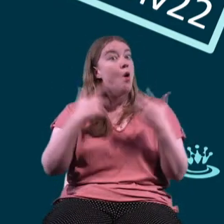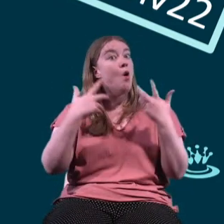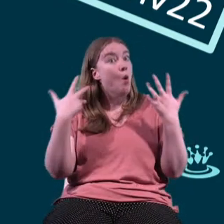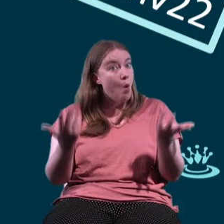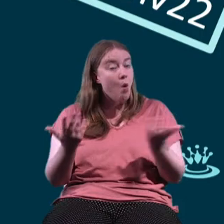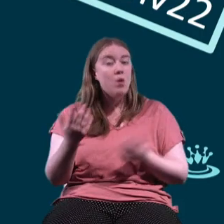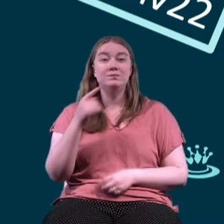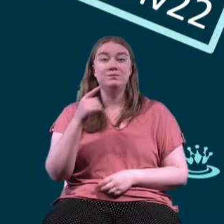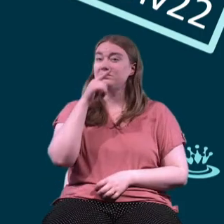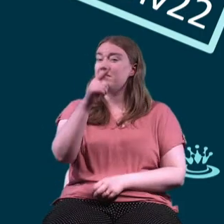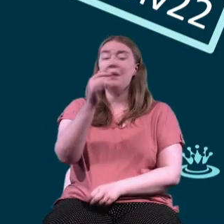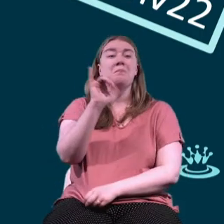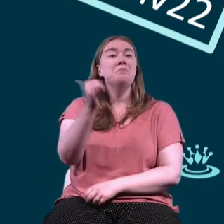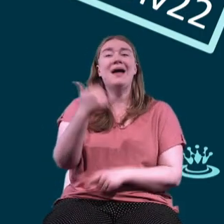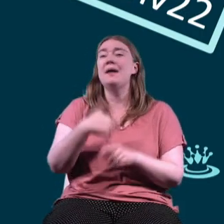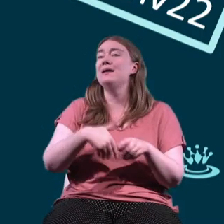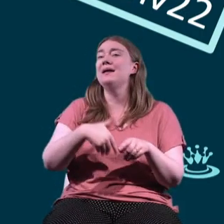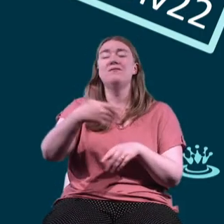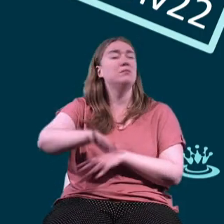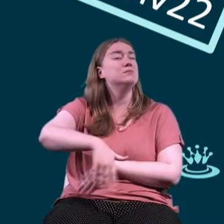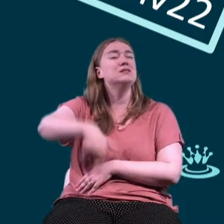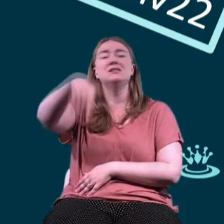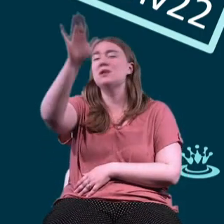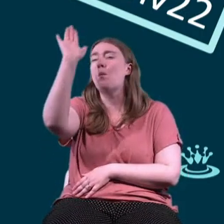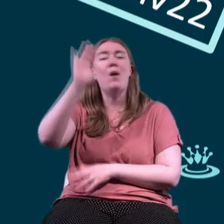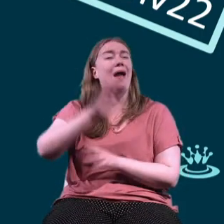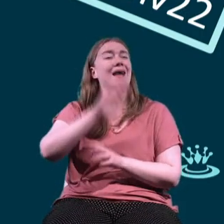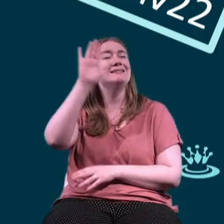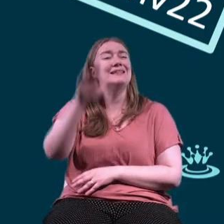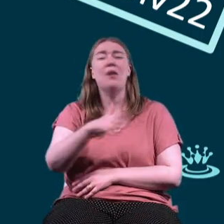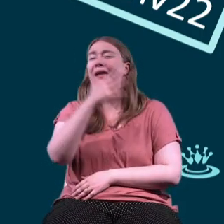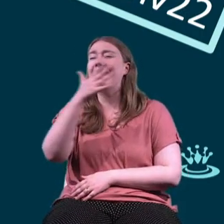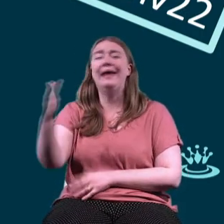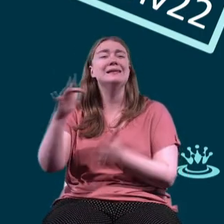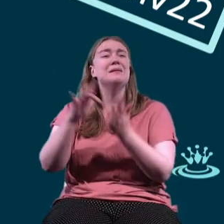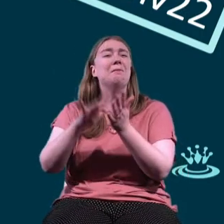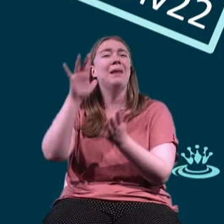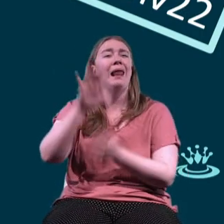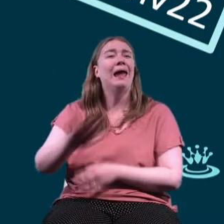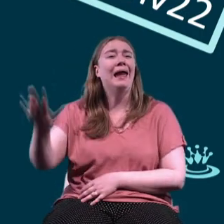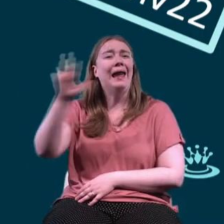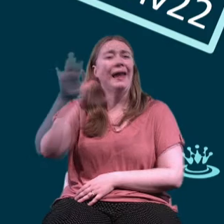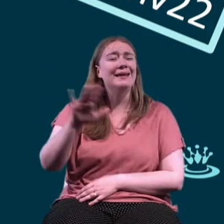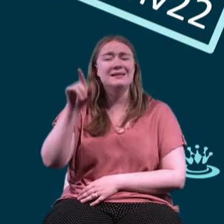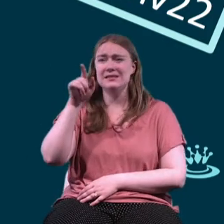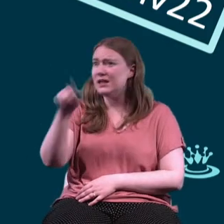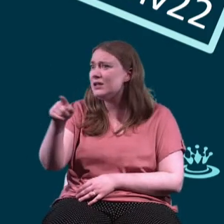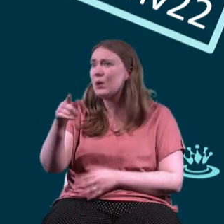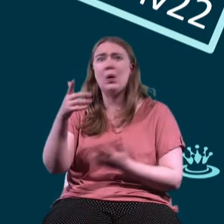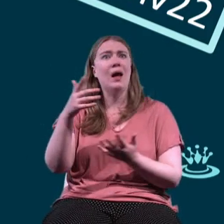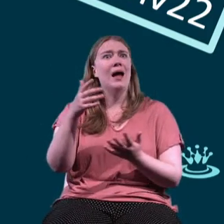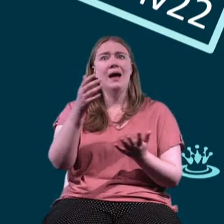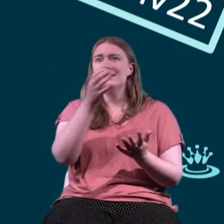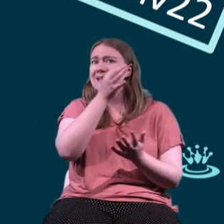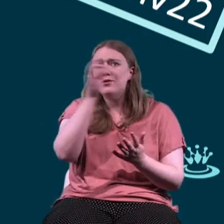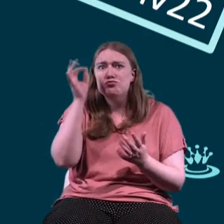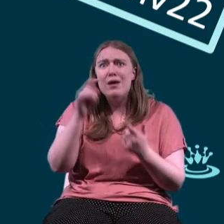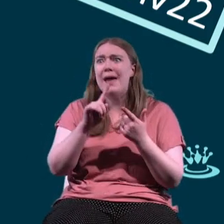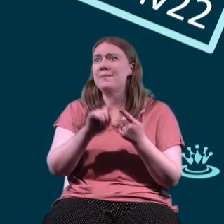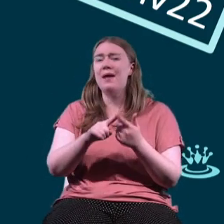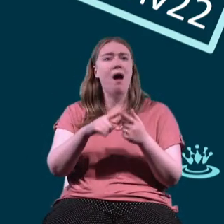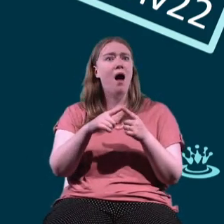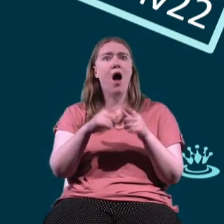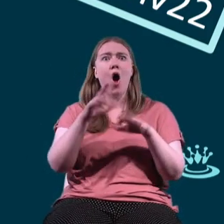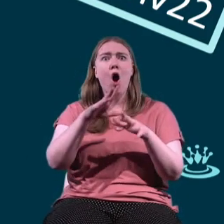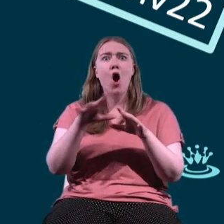in a spa in Saudi Arabia, we want to see the pictures. If you're following, having a barbecue in Sydney, like,